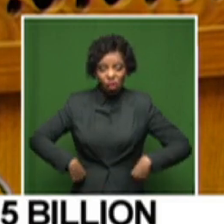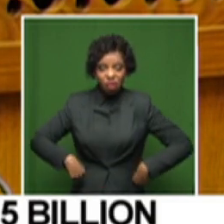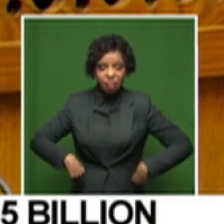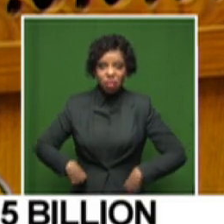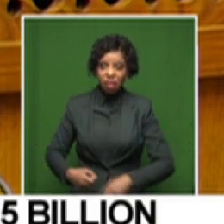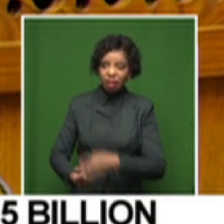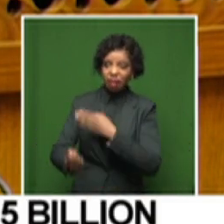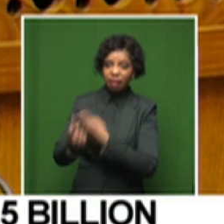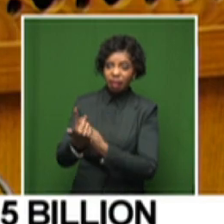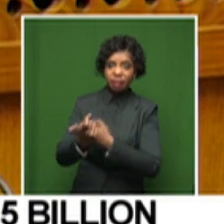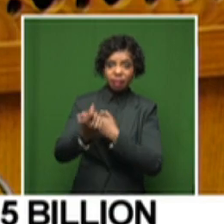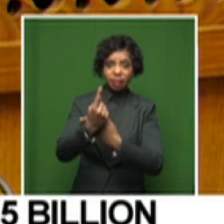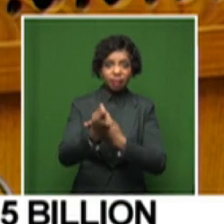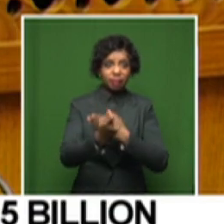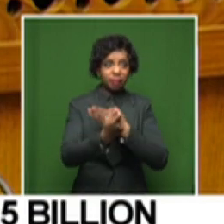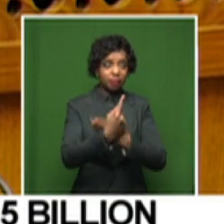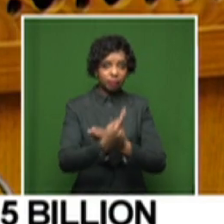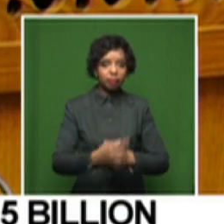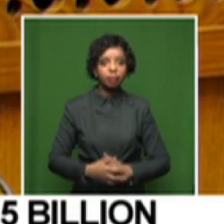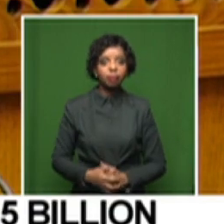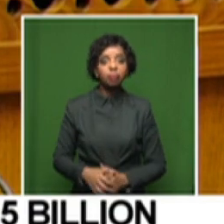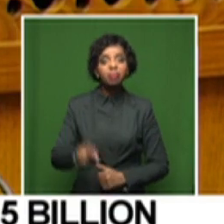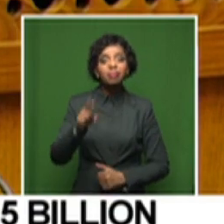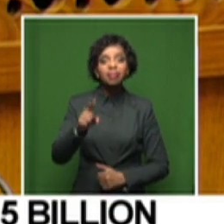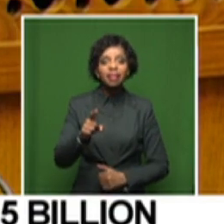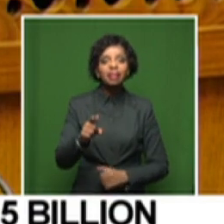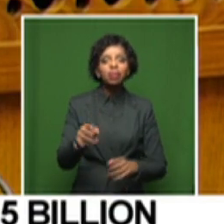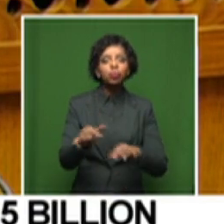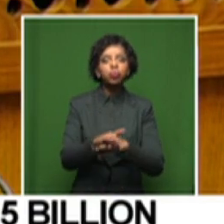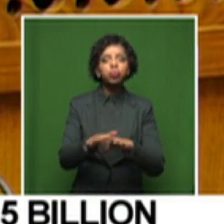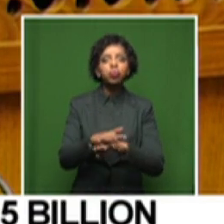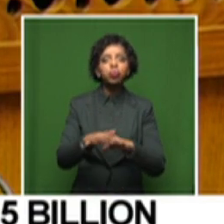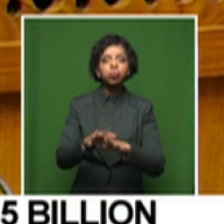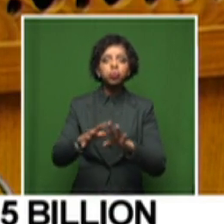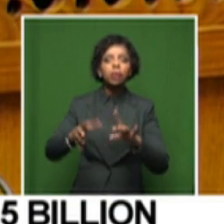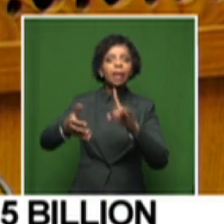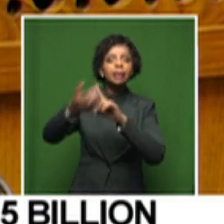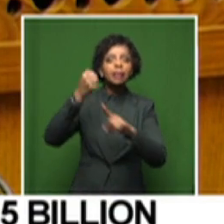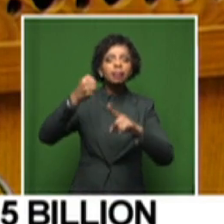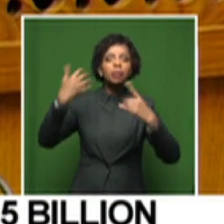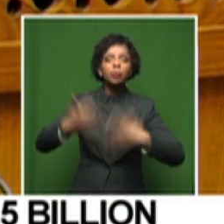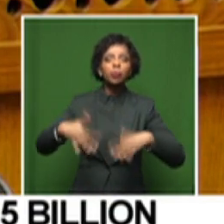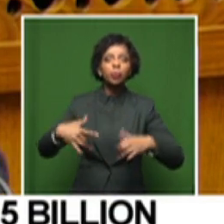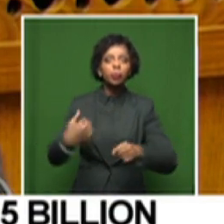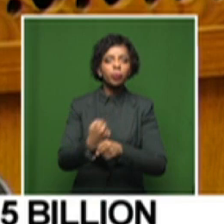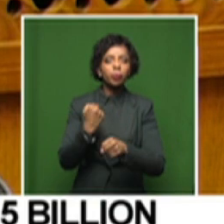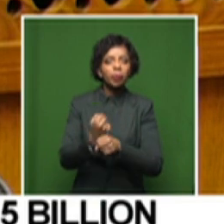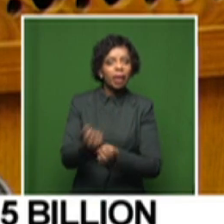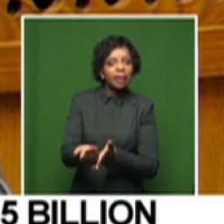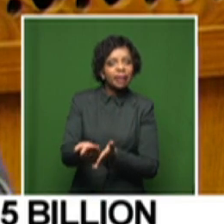overshadowed our collective achievements in saving lives and supporting livelihoods.